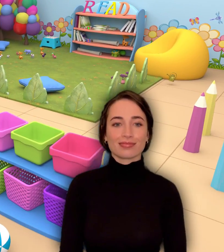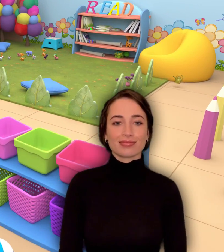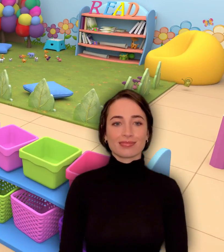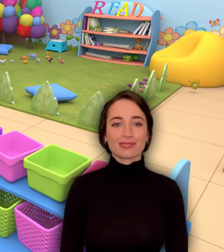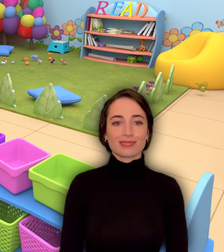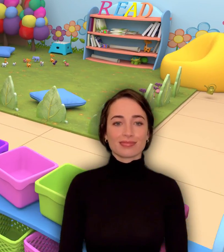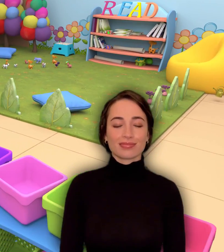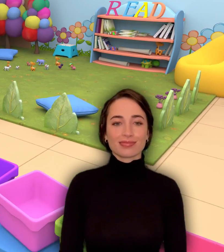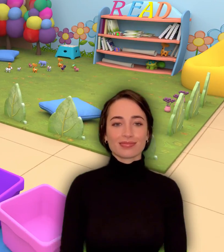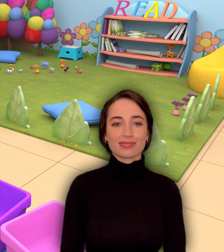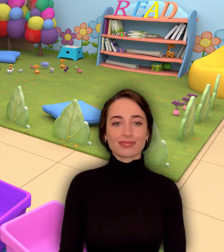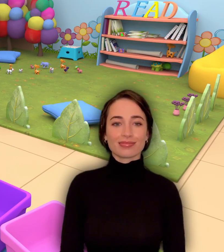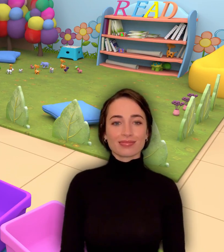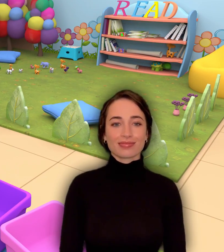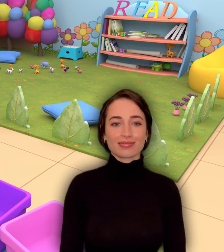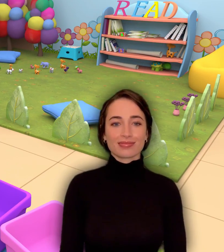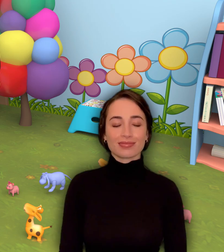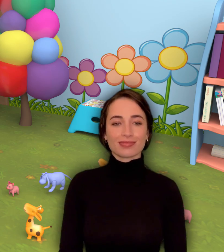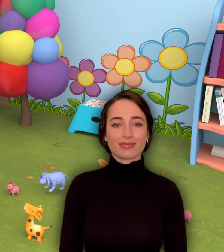Farm